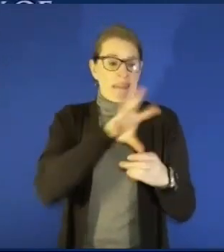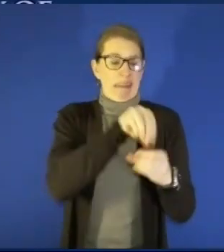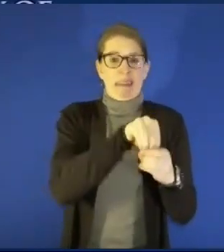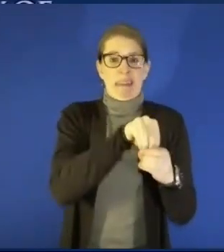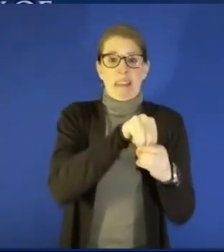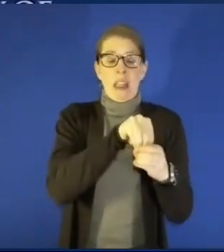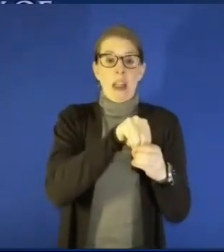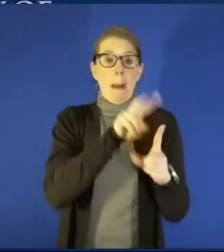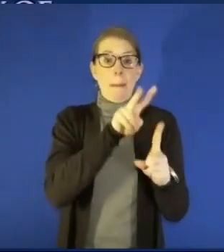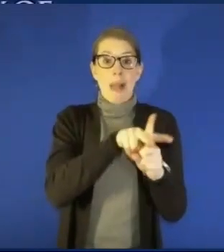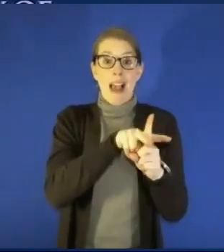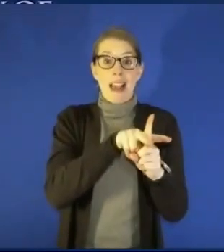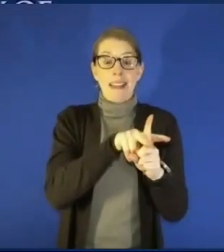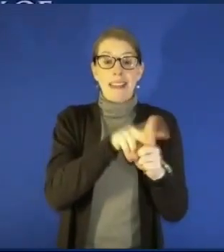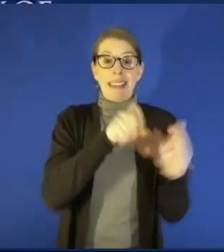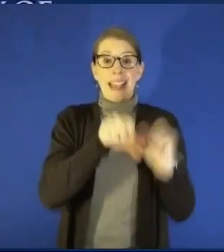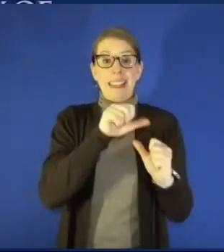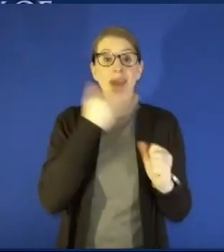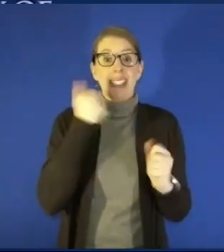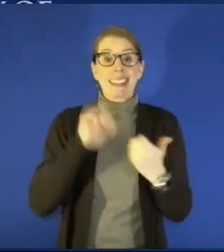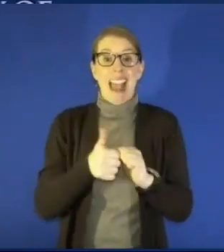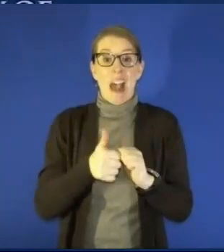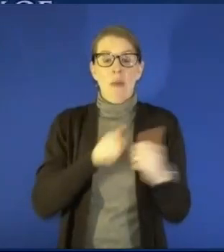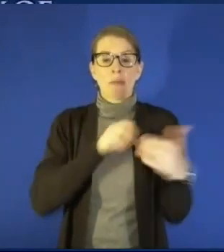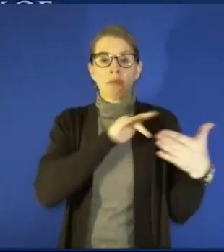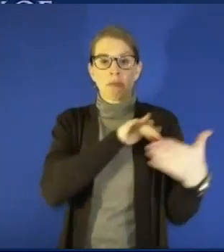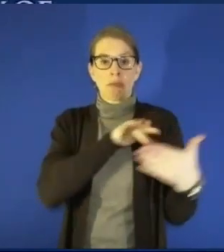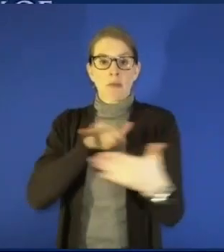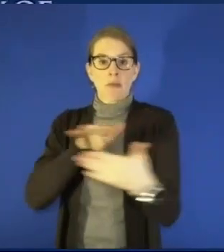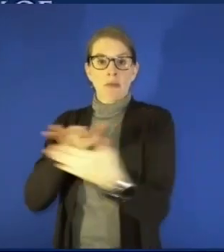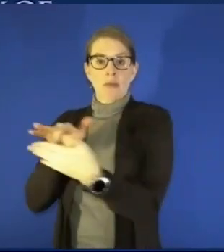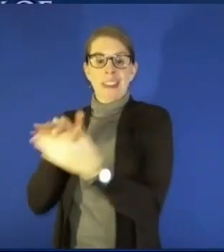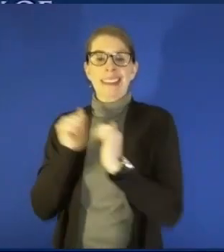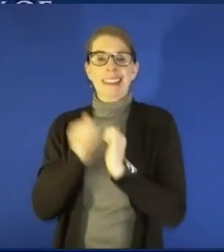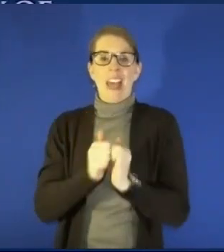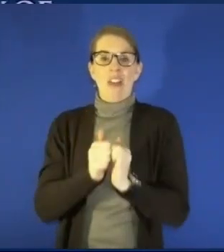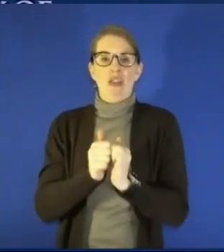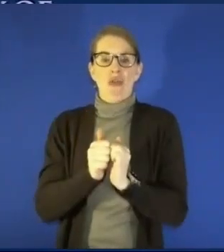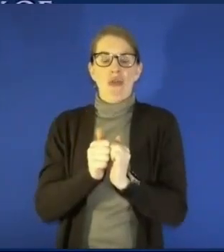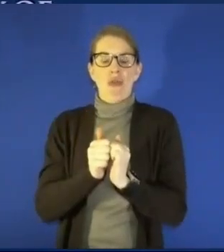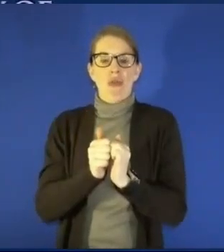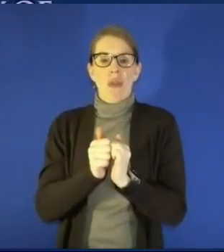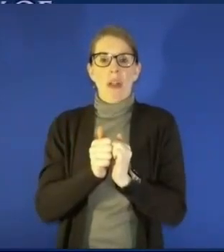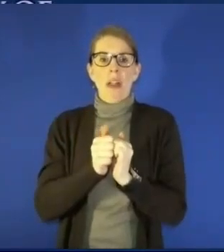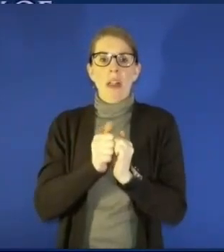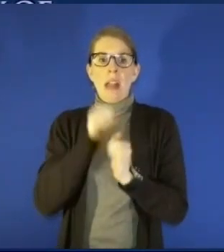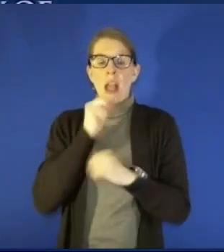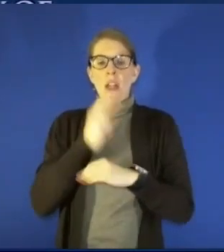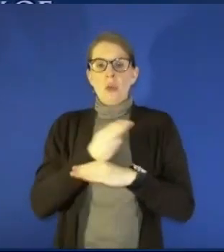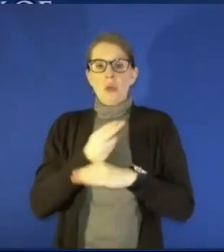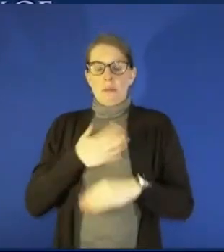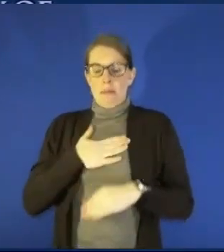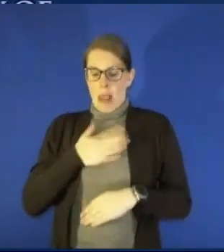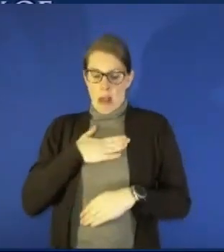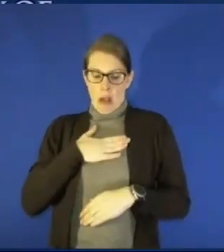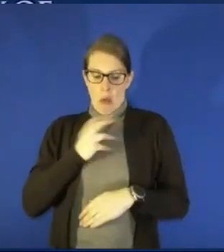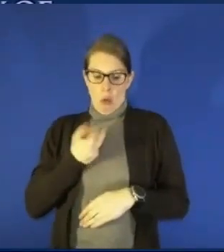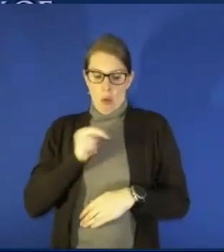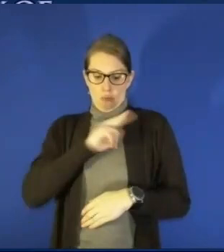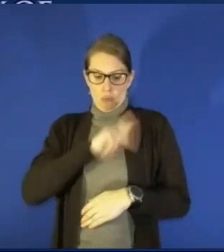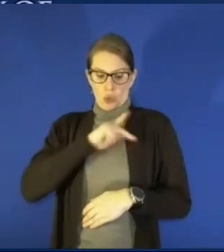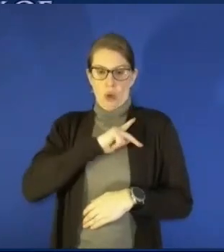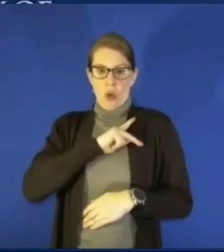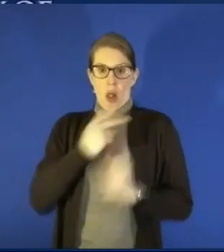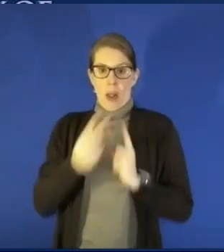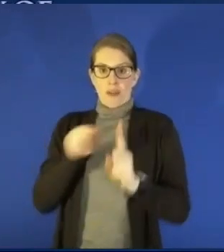the best way we can do that is by studying it together, and not to try to just use our own personal observations, but to study together